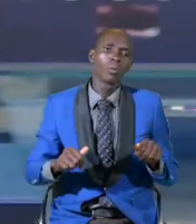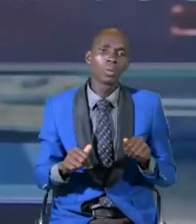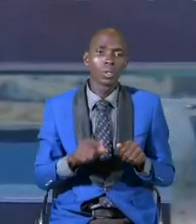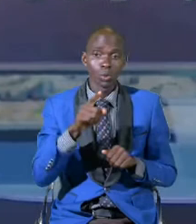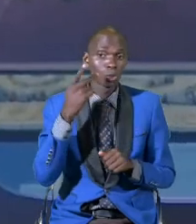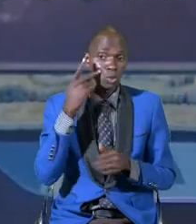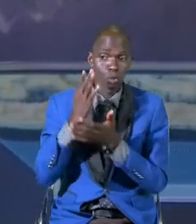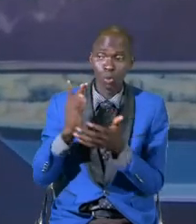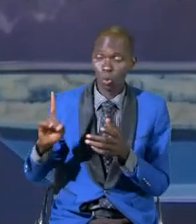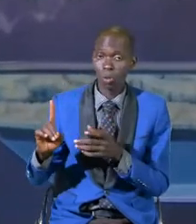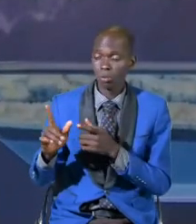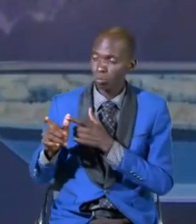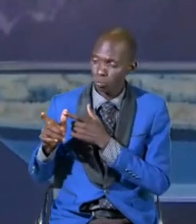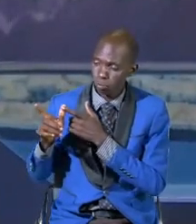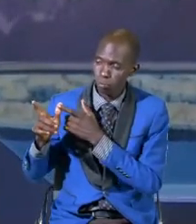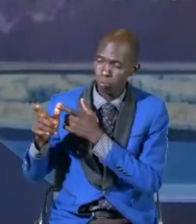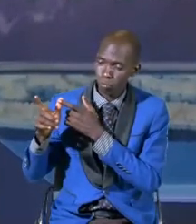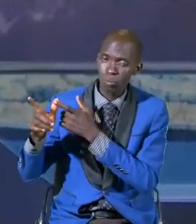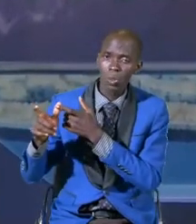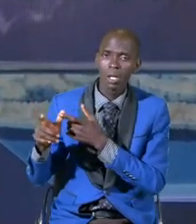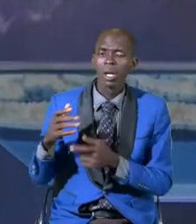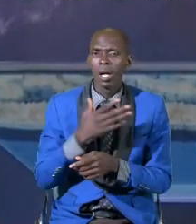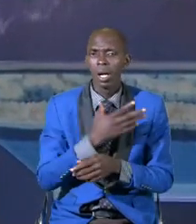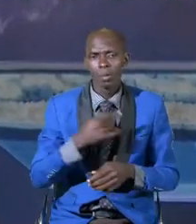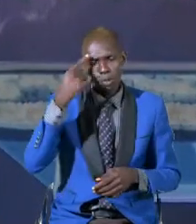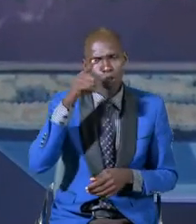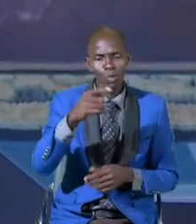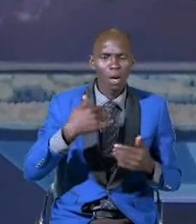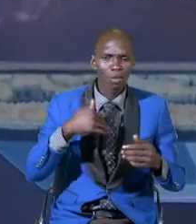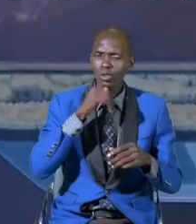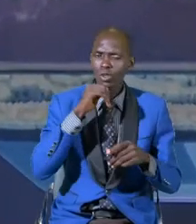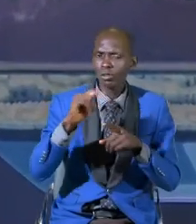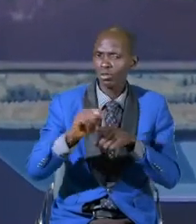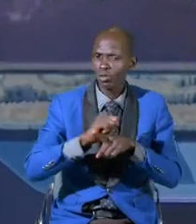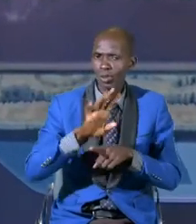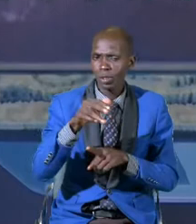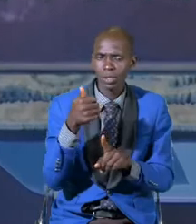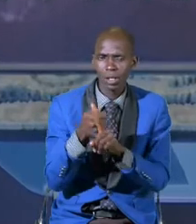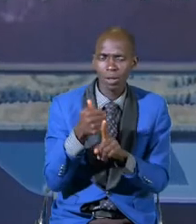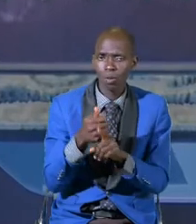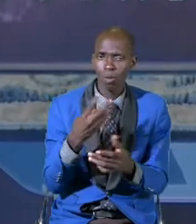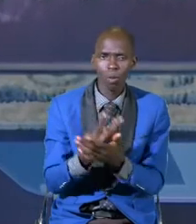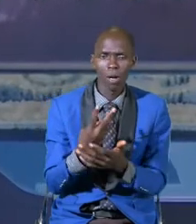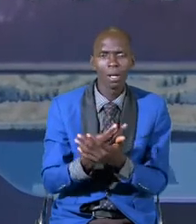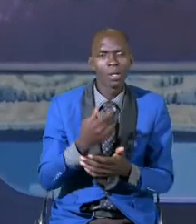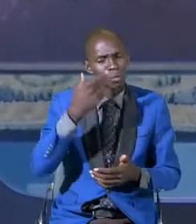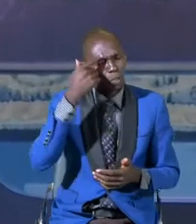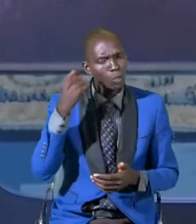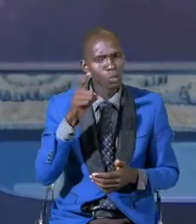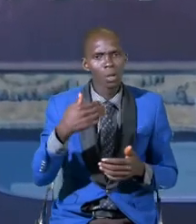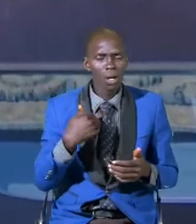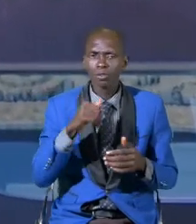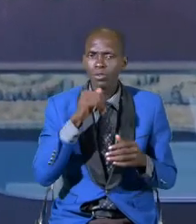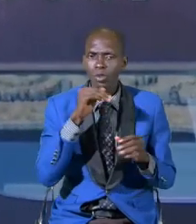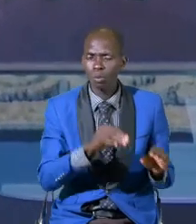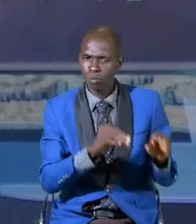running, and because you've not trained yourself, and because you've not put yourself in the mode of the